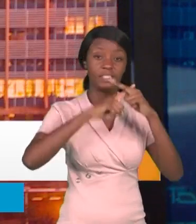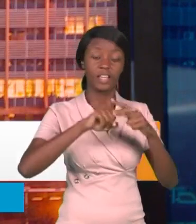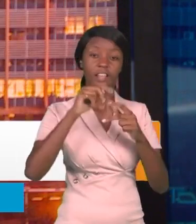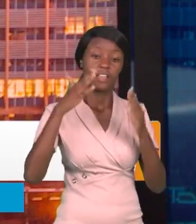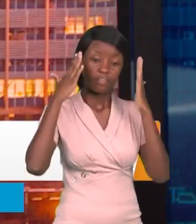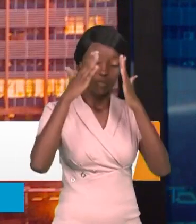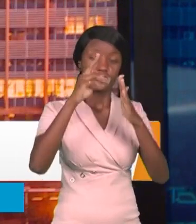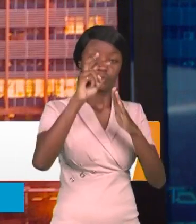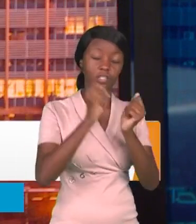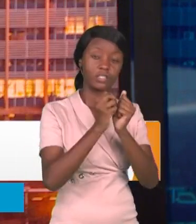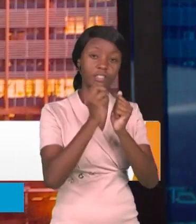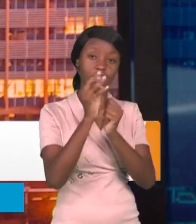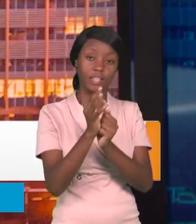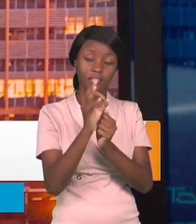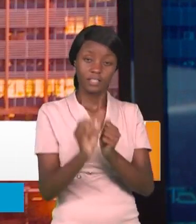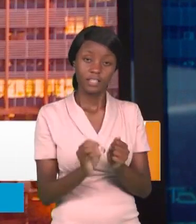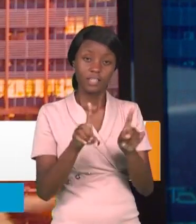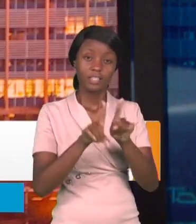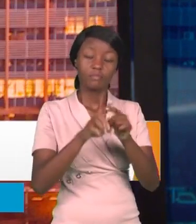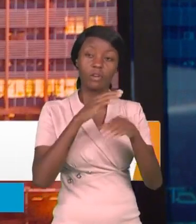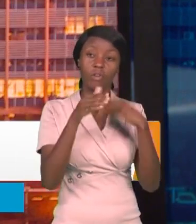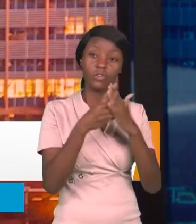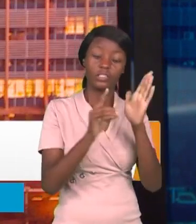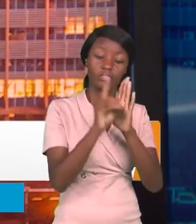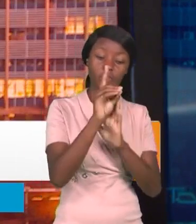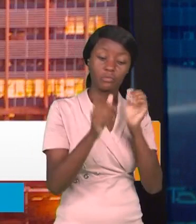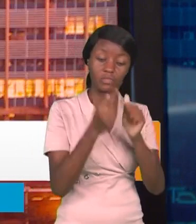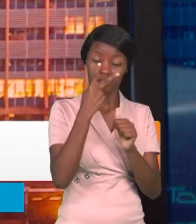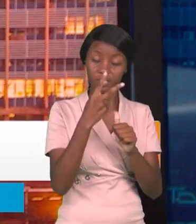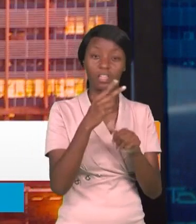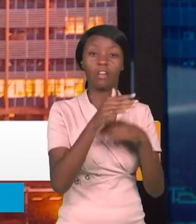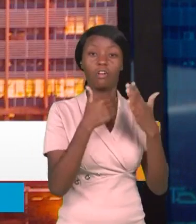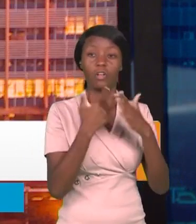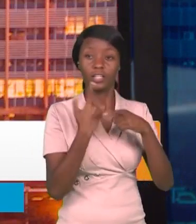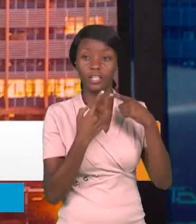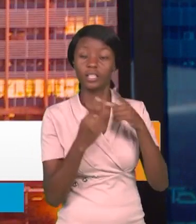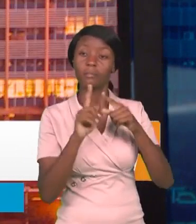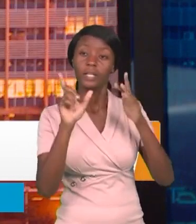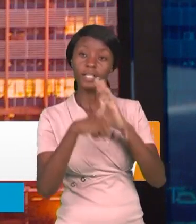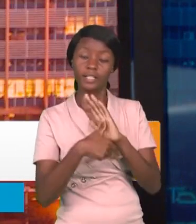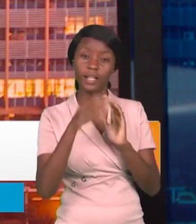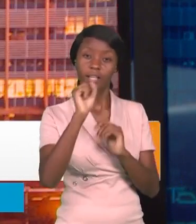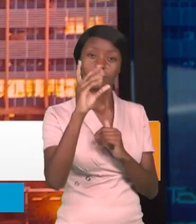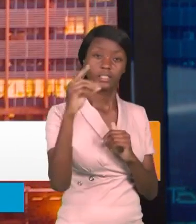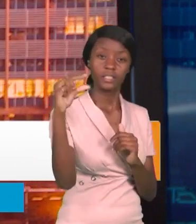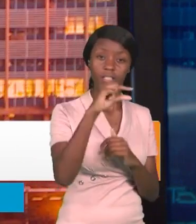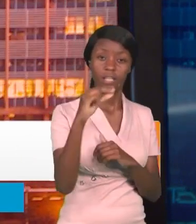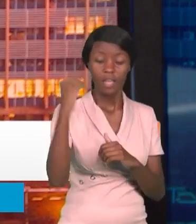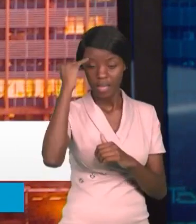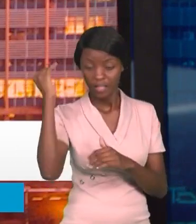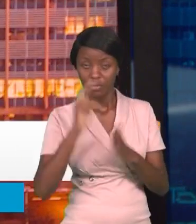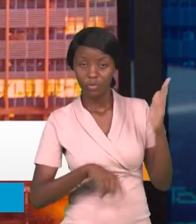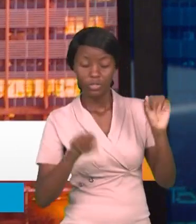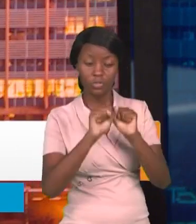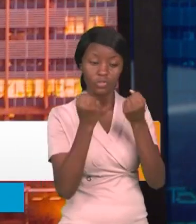2030, all manner of great development that we have seen over the years. And only to realize that SDGs are ideally